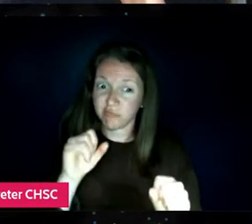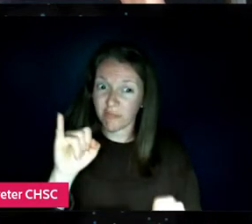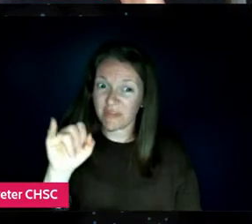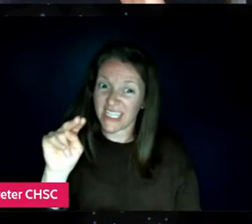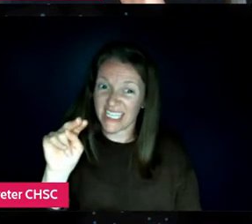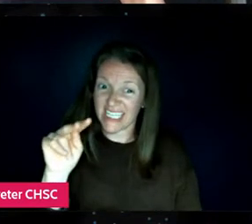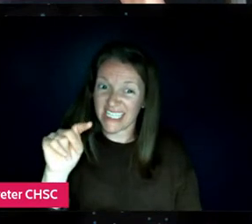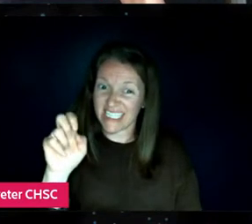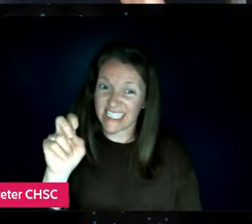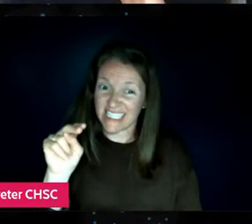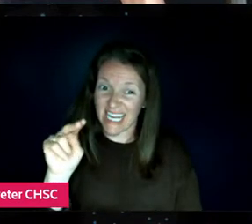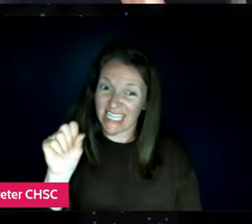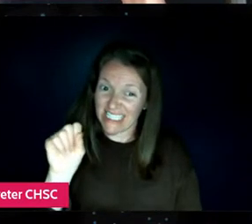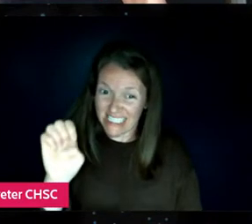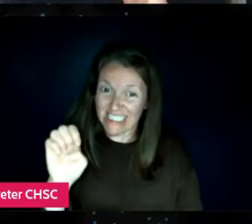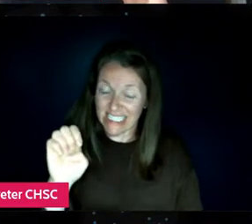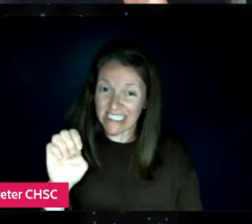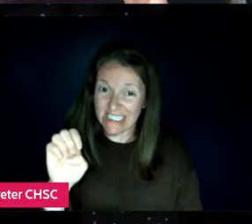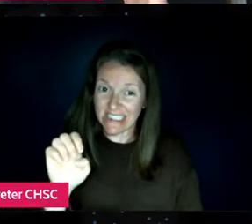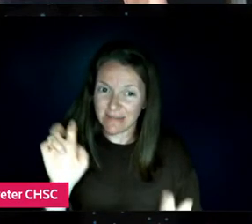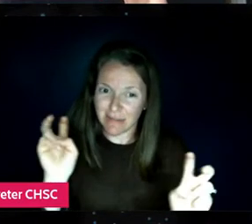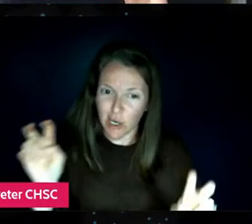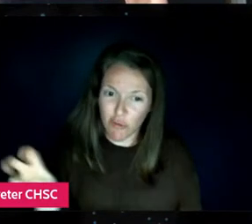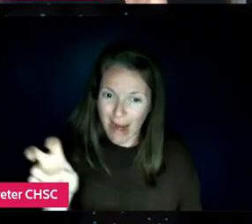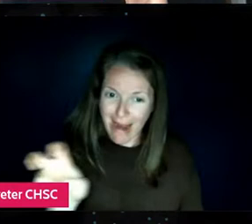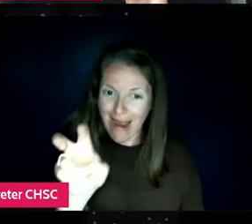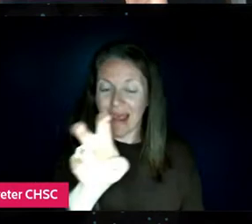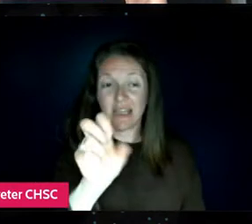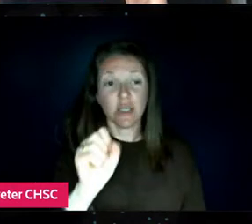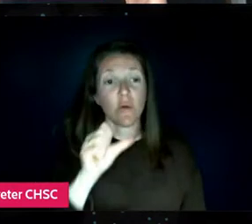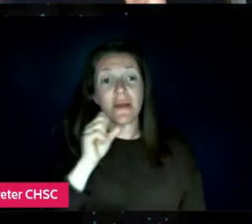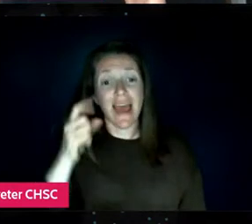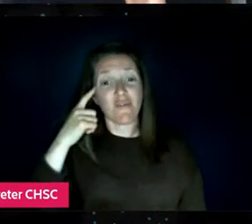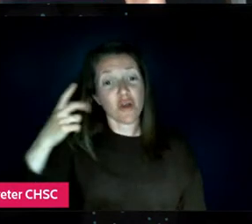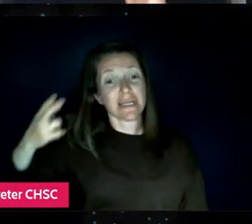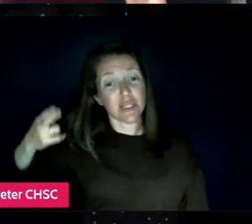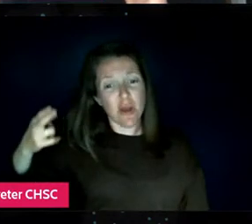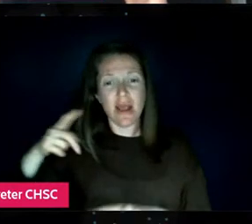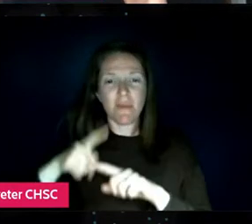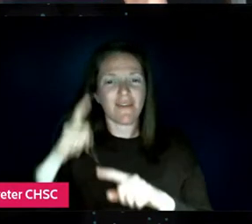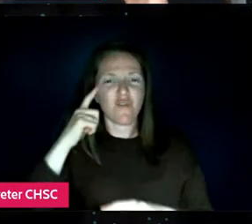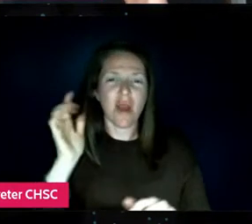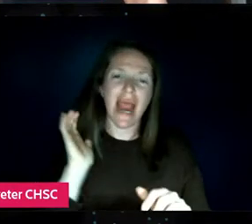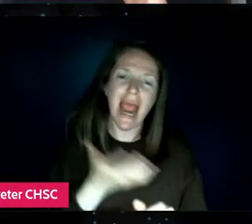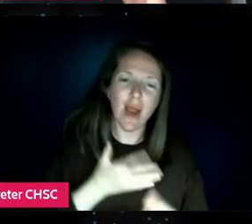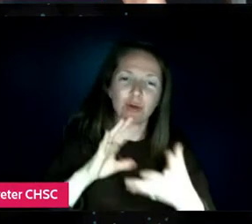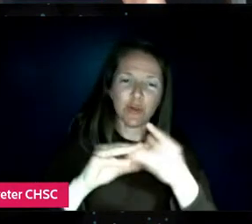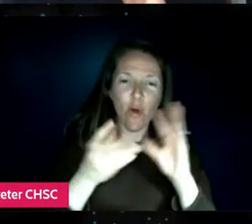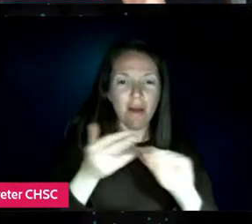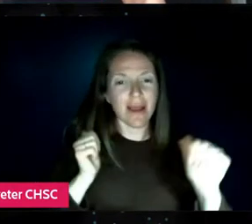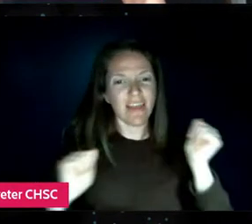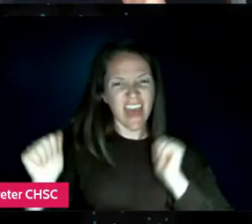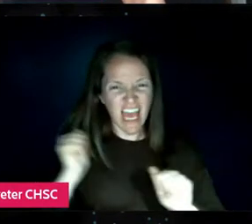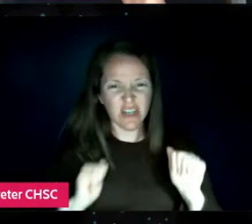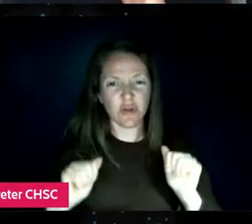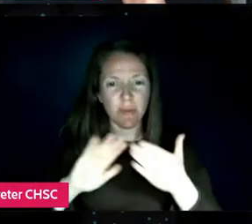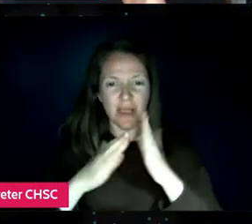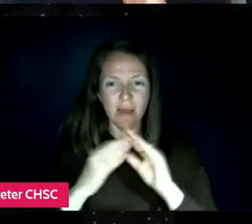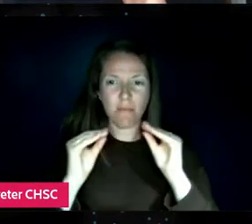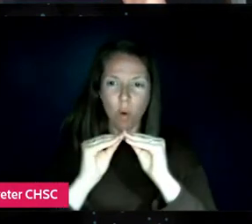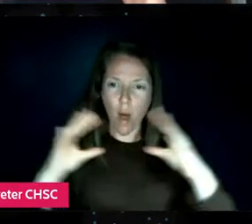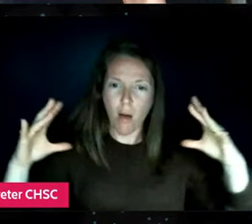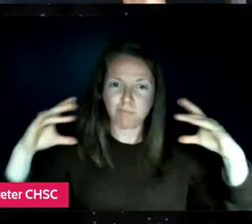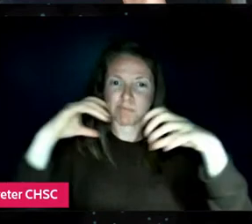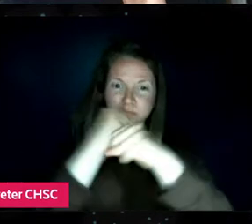maybe, even though it was intense in historically, for theatrical purposes, for our story, it does get condensed and made a little bit